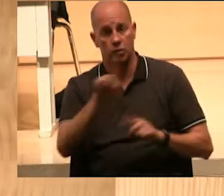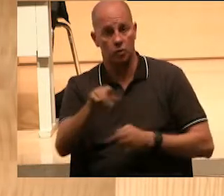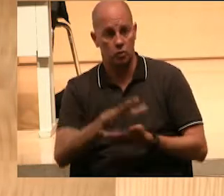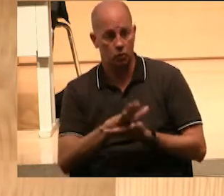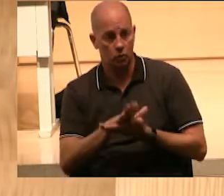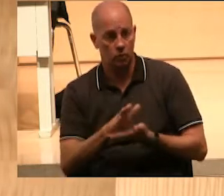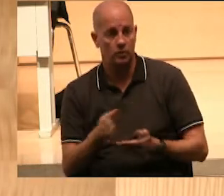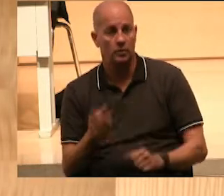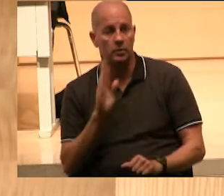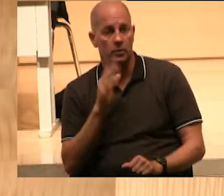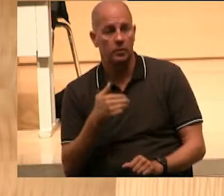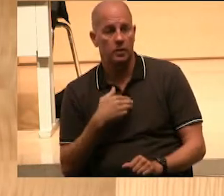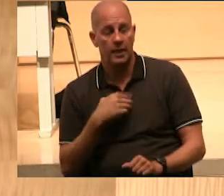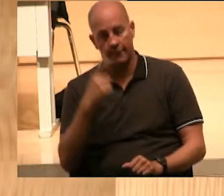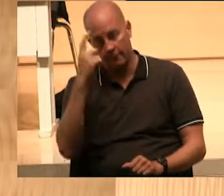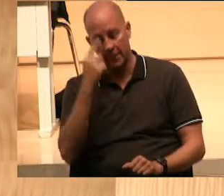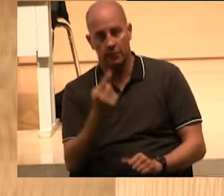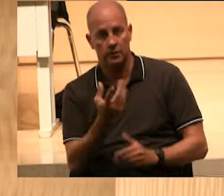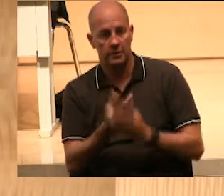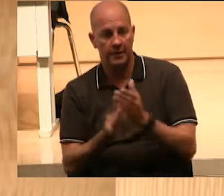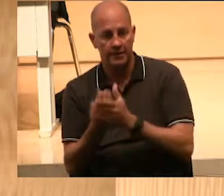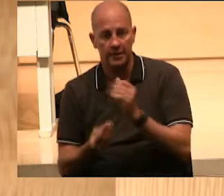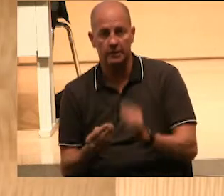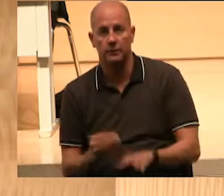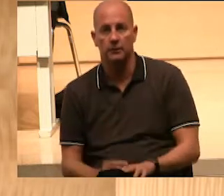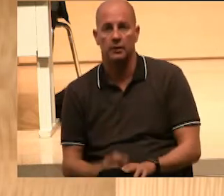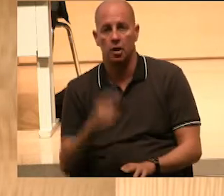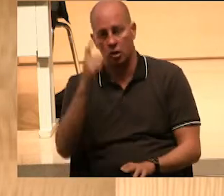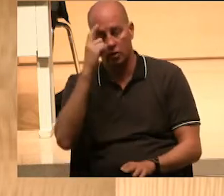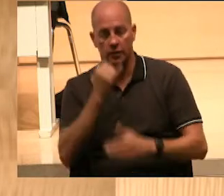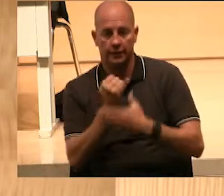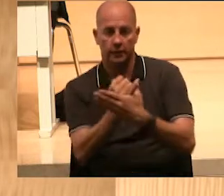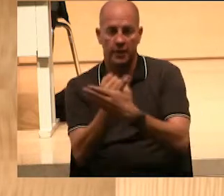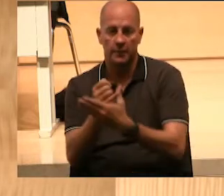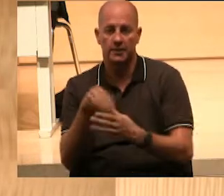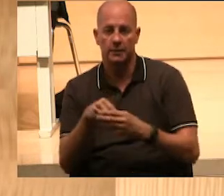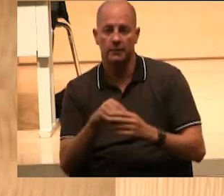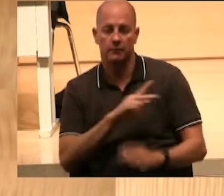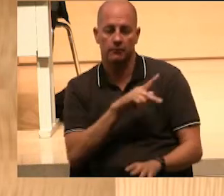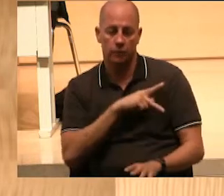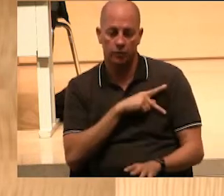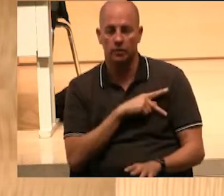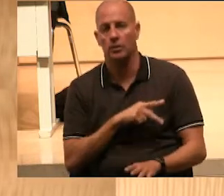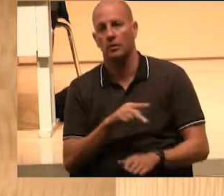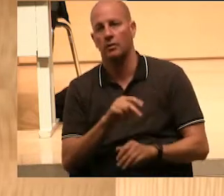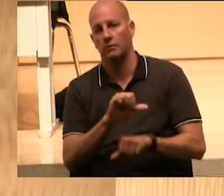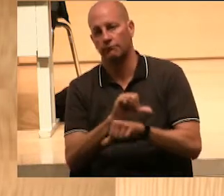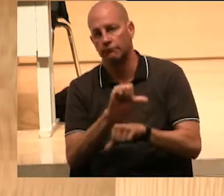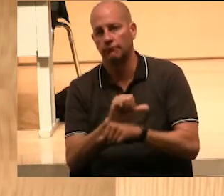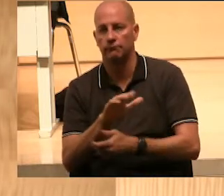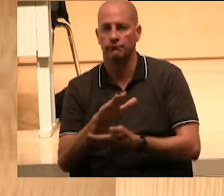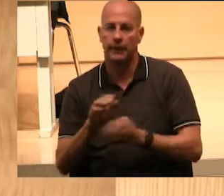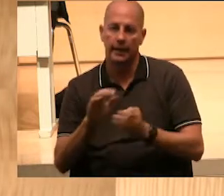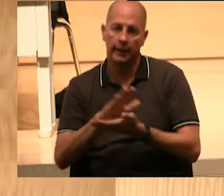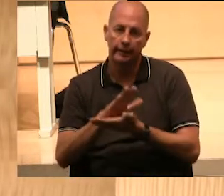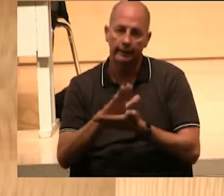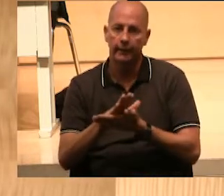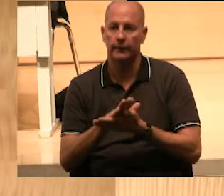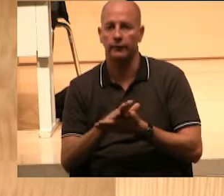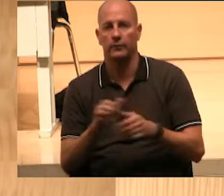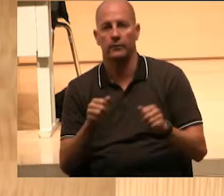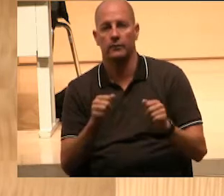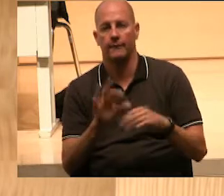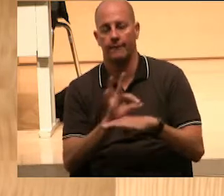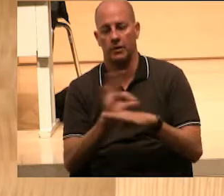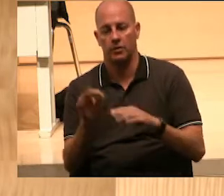by developmental deficits that can cause impairments in personal, social, academic, or occupational function. They can range from something